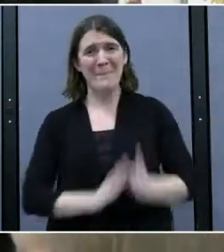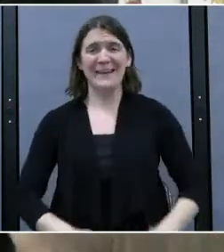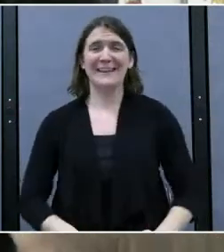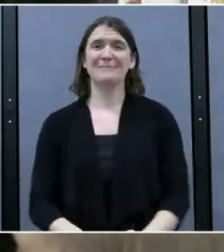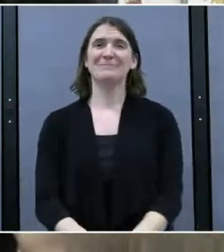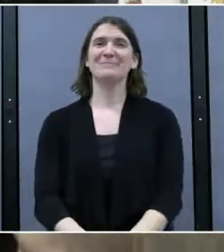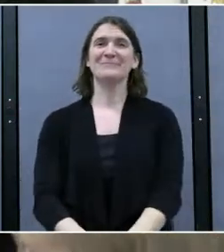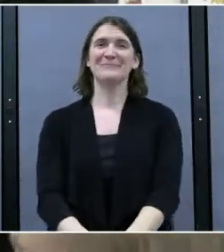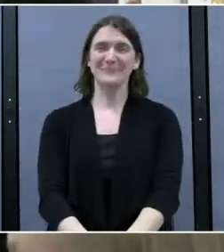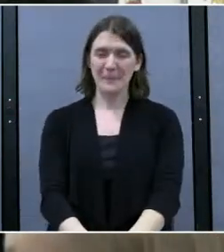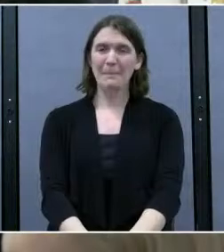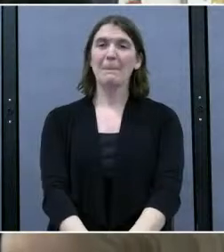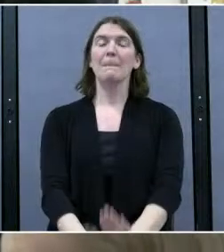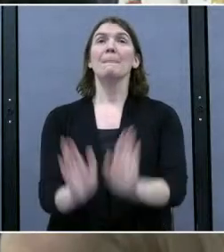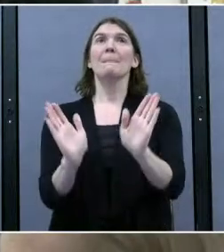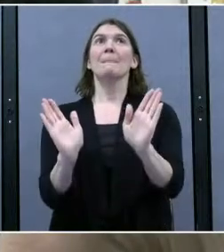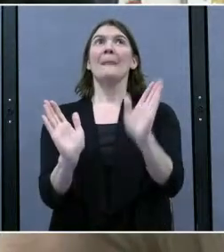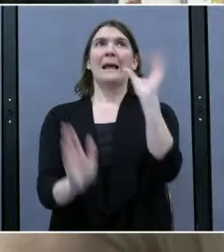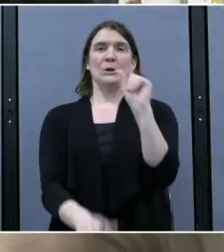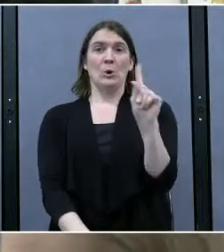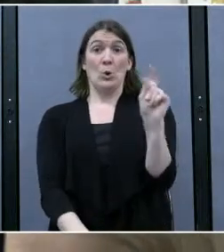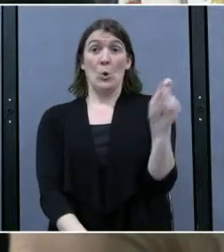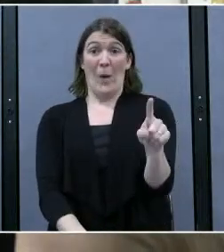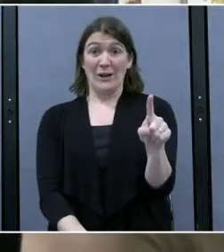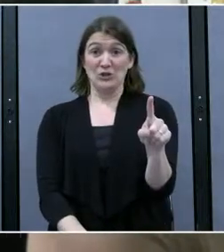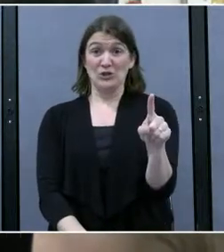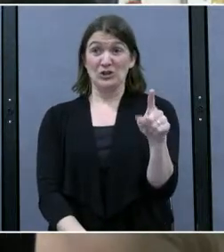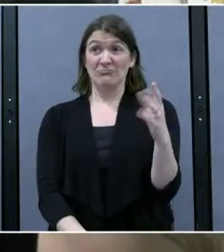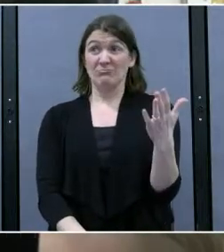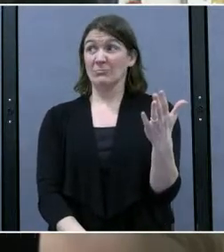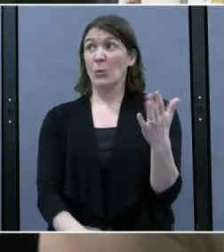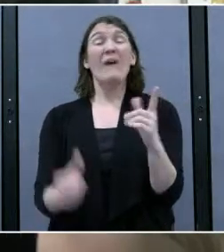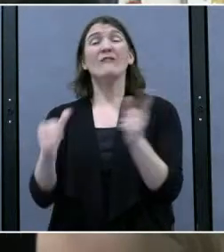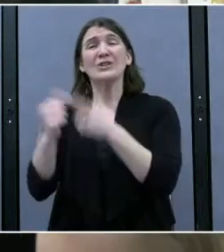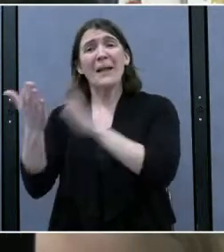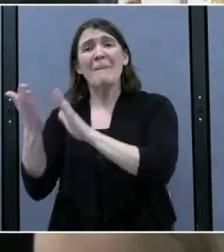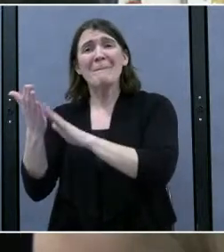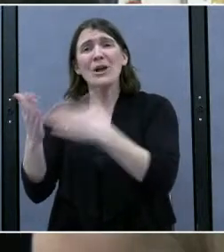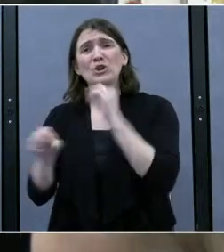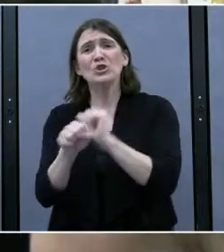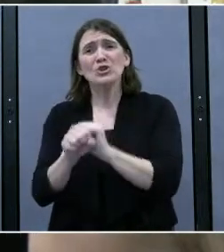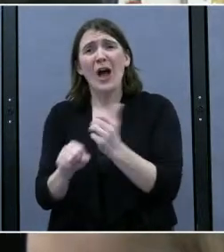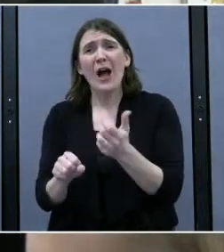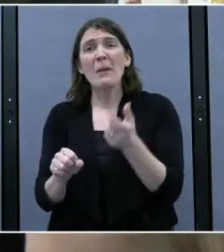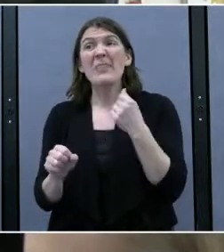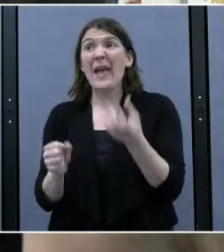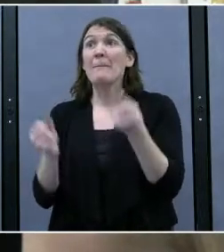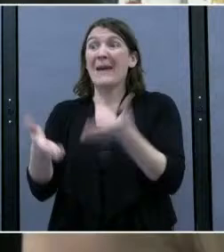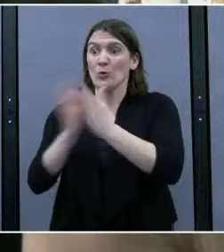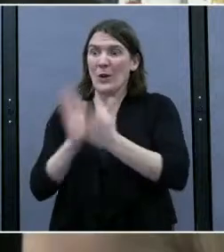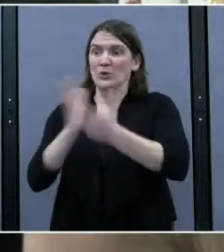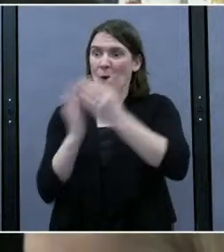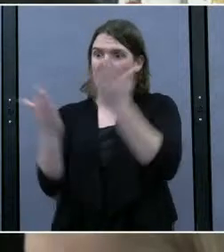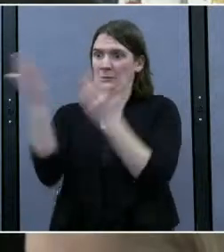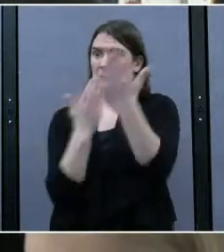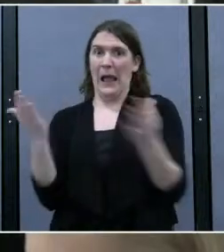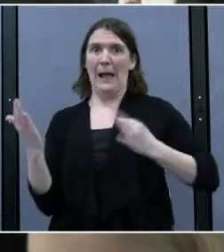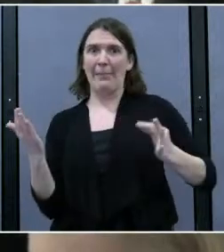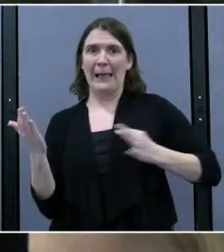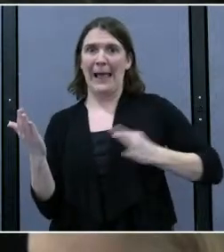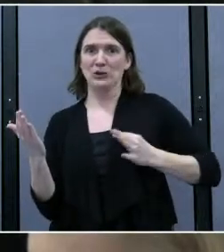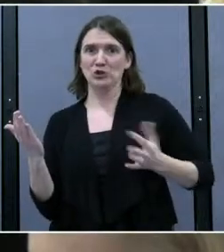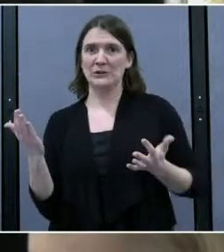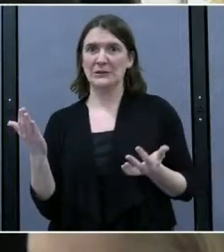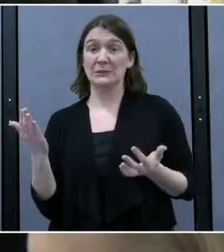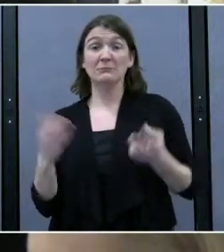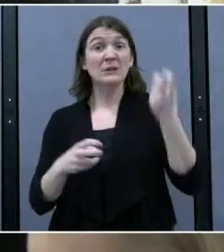so the question is to this whole thing. I want to commend them because they got a lot of requests and they did not.